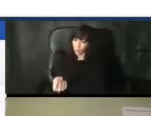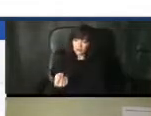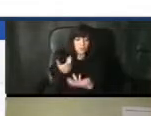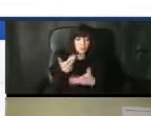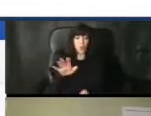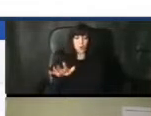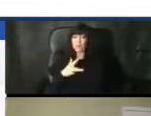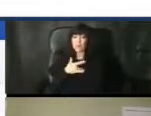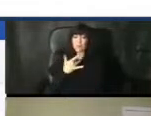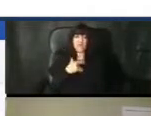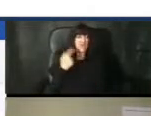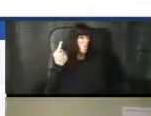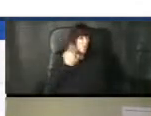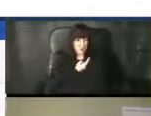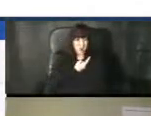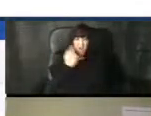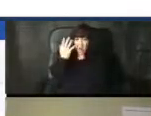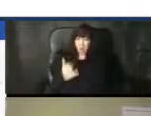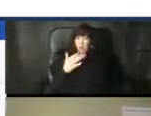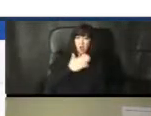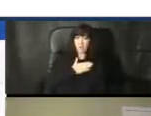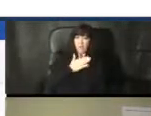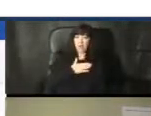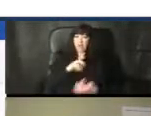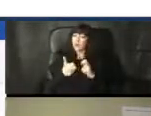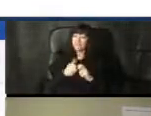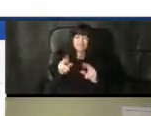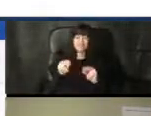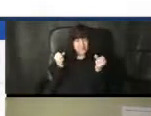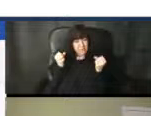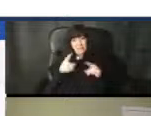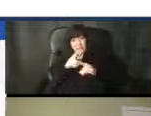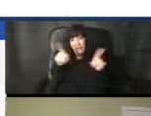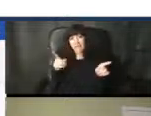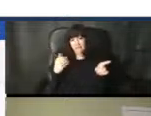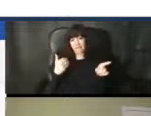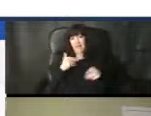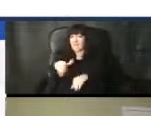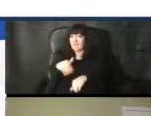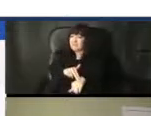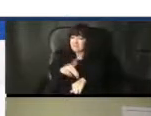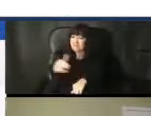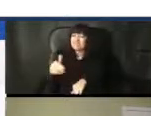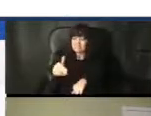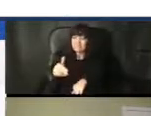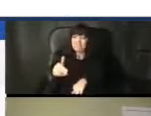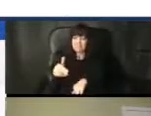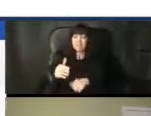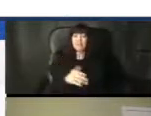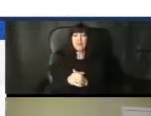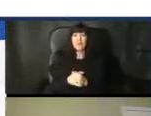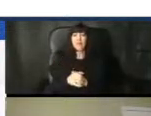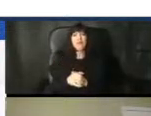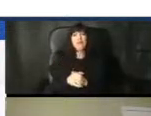can really help children. We talked about the fact that with COVID, a lot of what's happening right now is